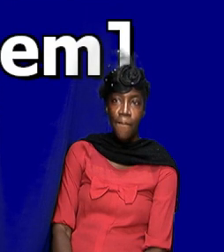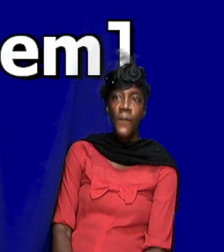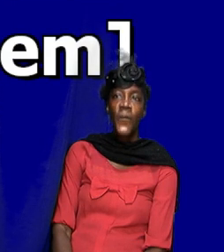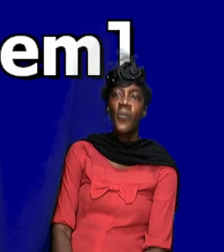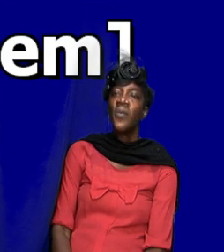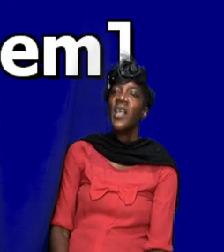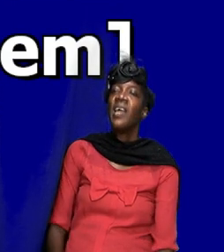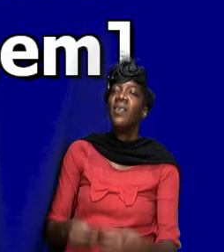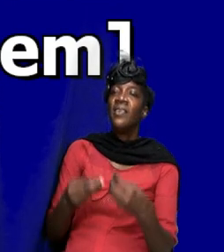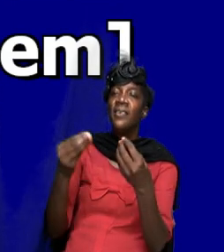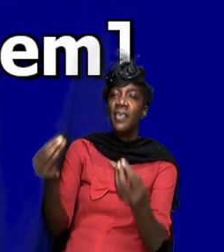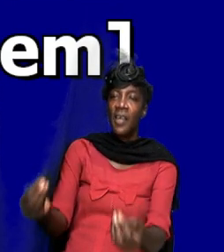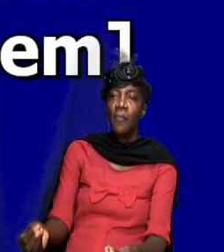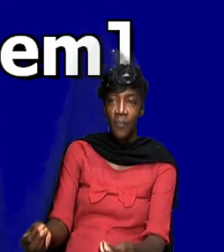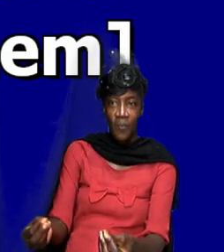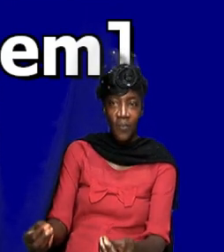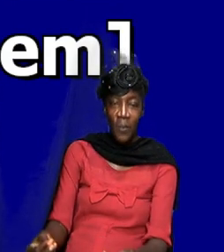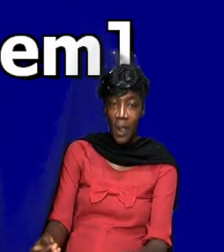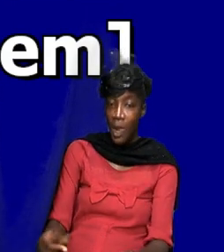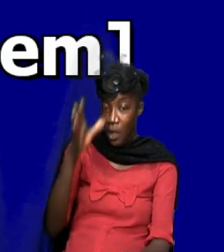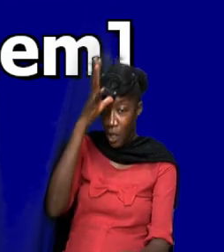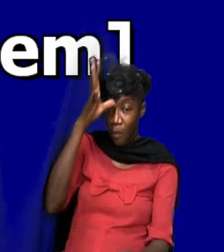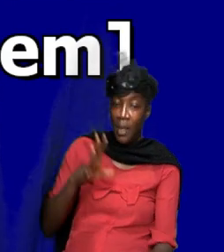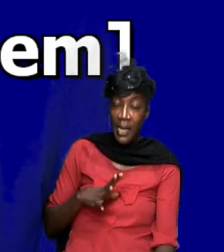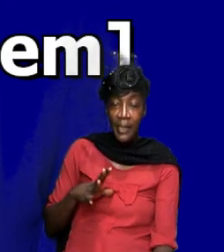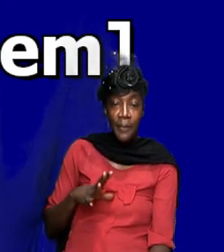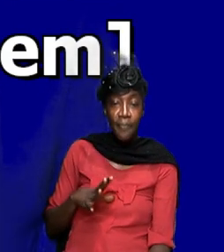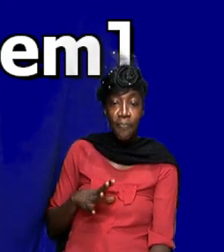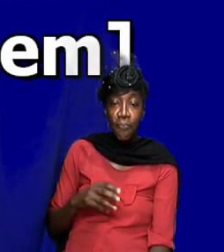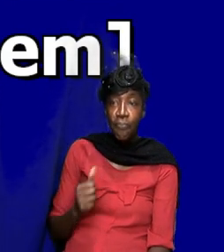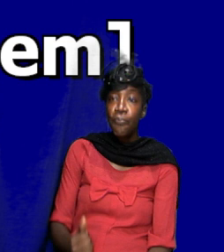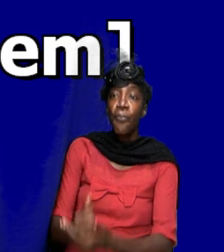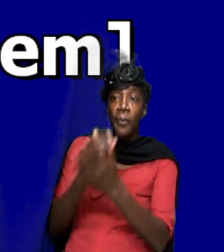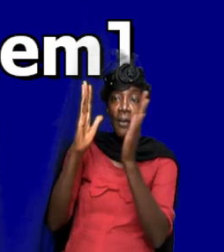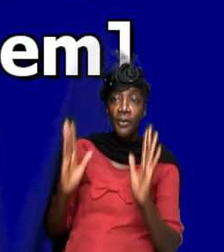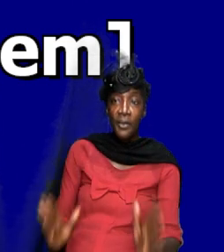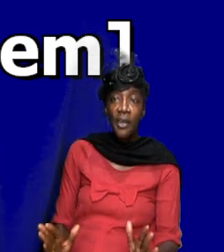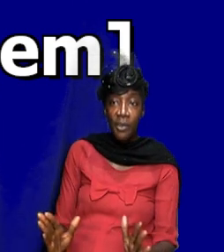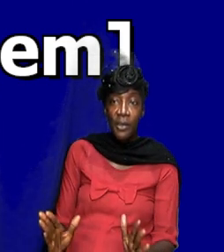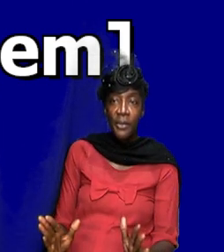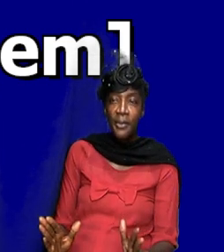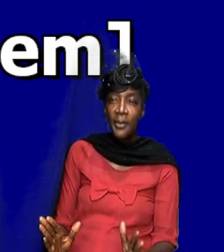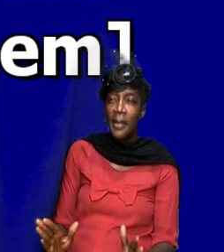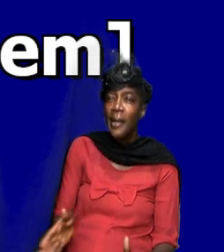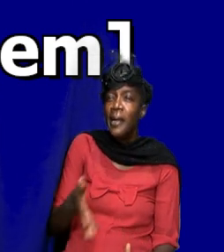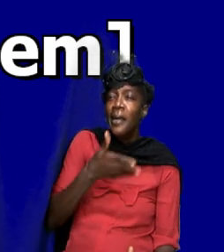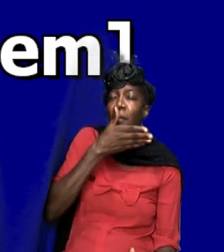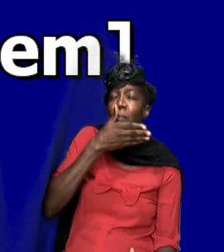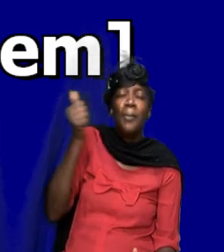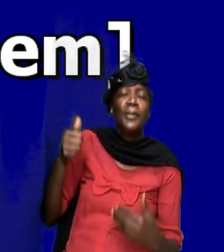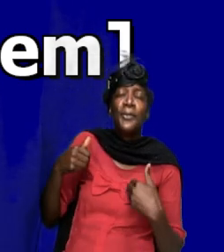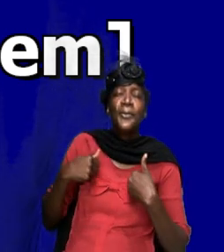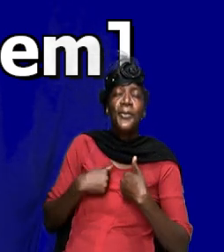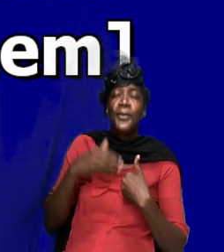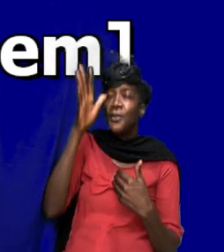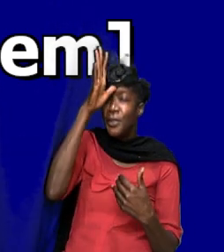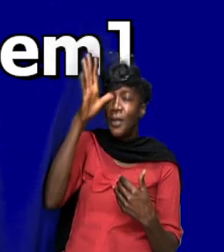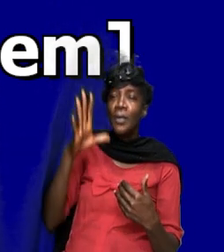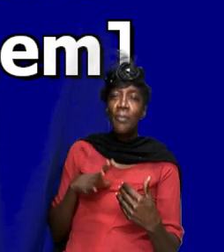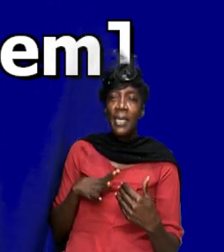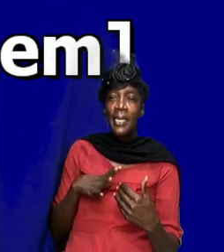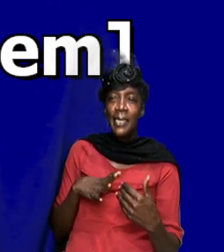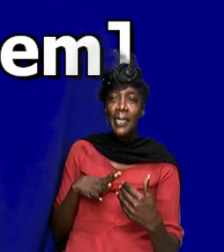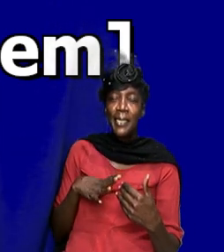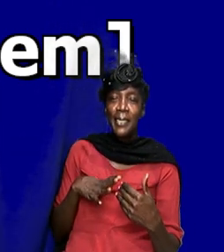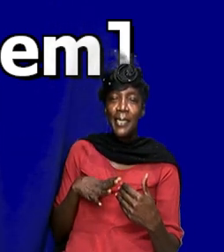And he will take your men servants and your maid servants and your goodliest young men and your